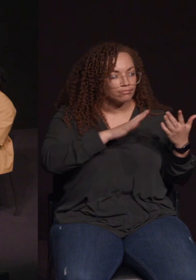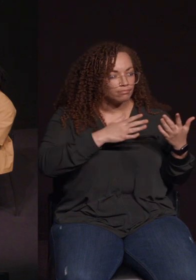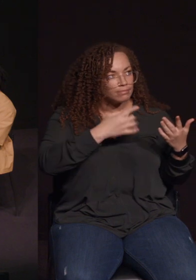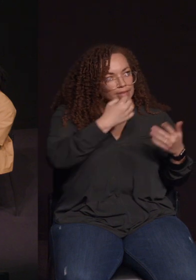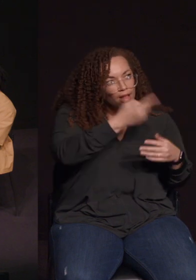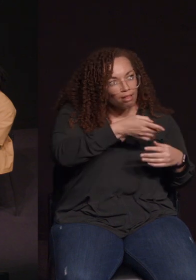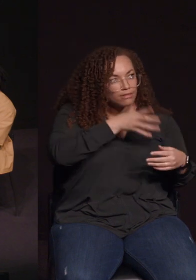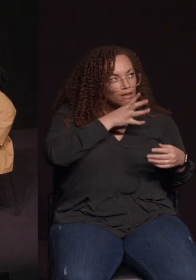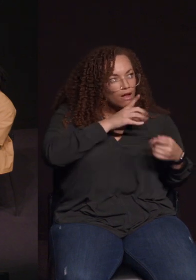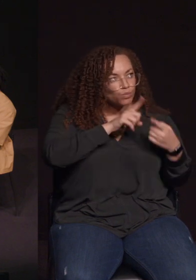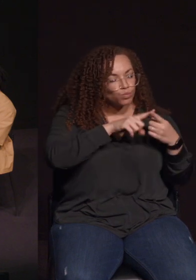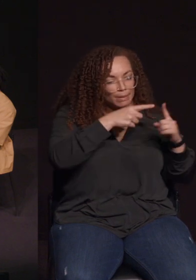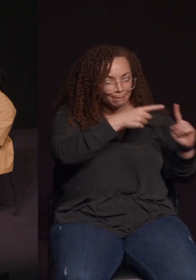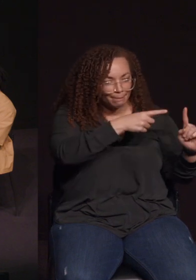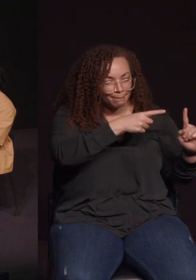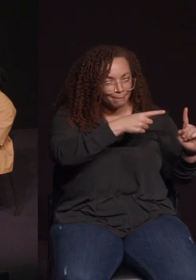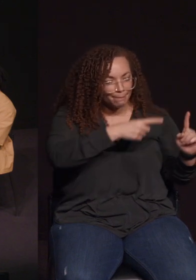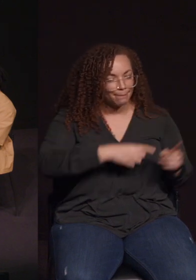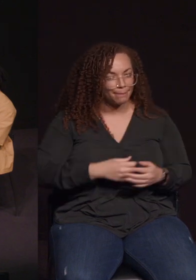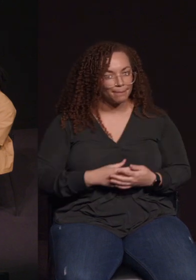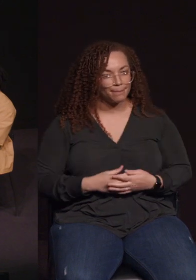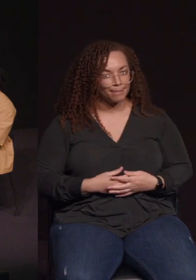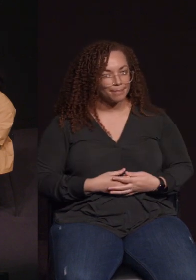talk to him.